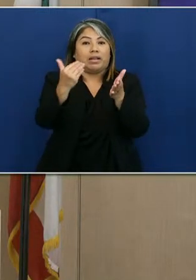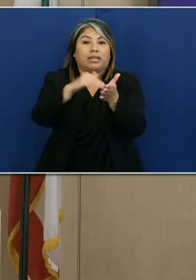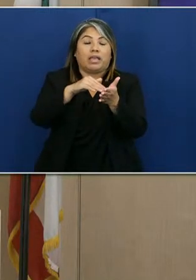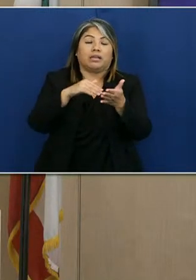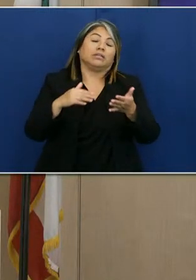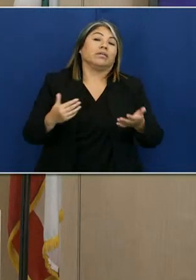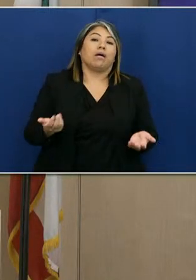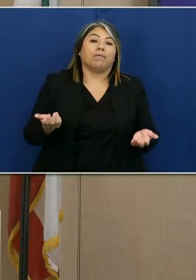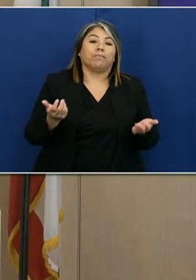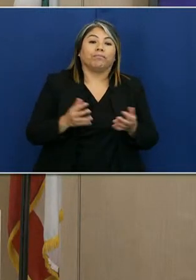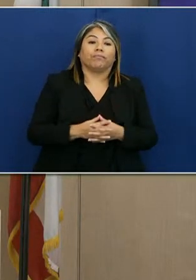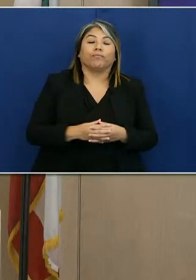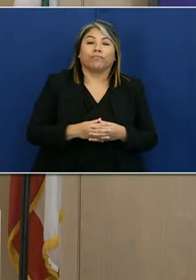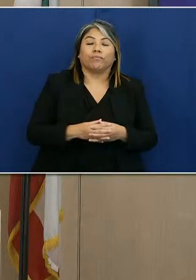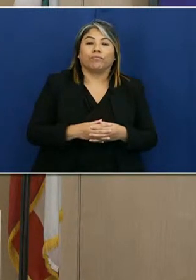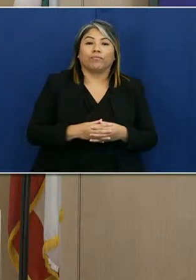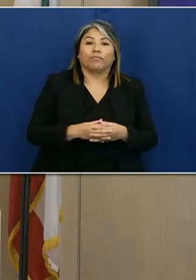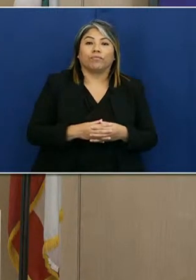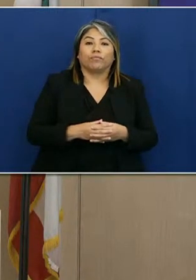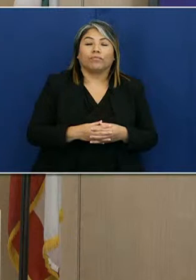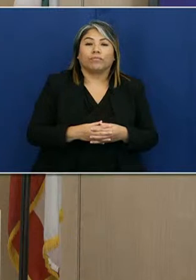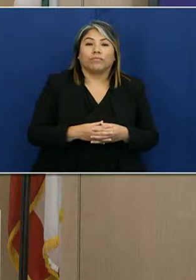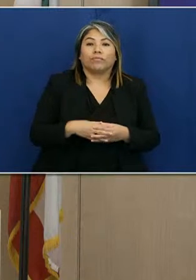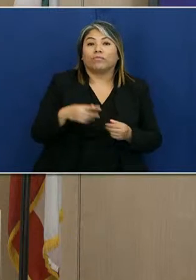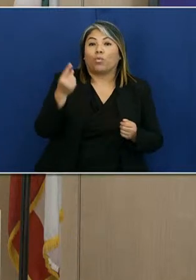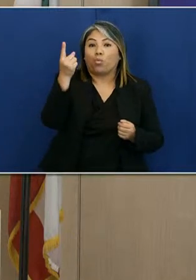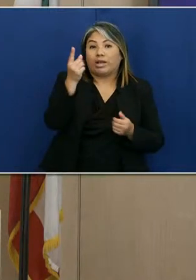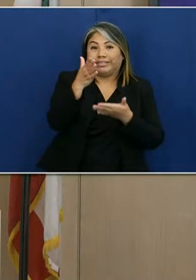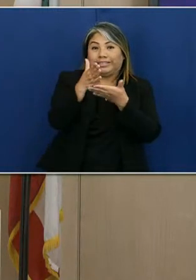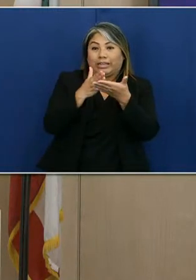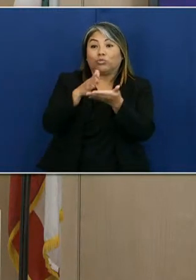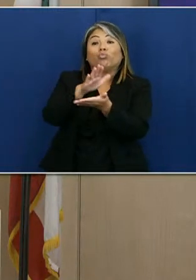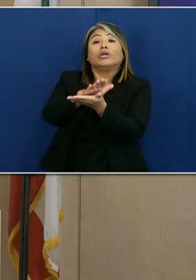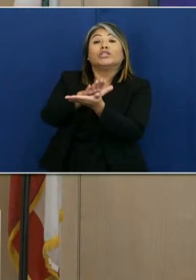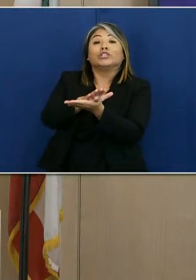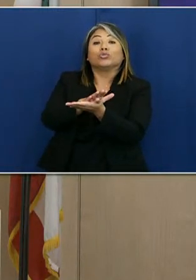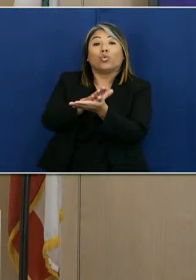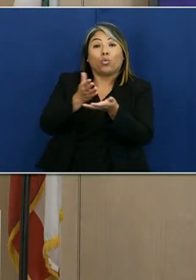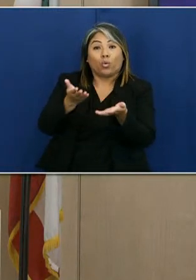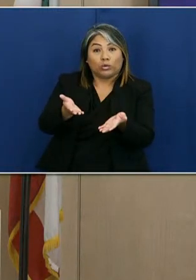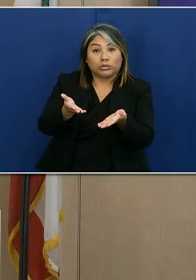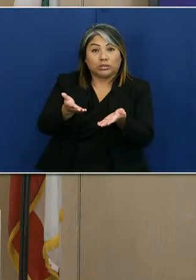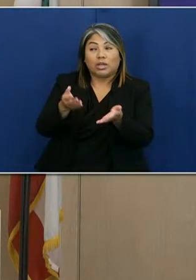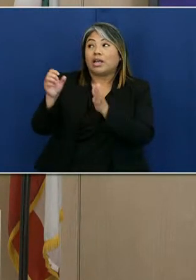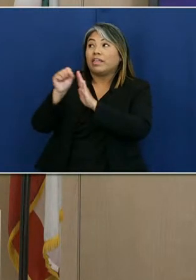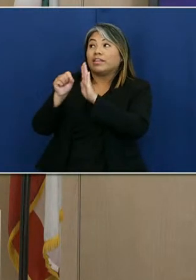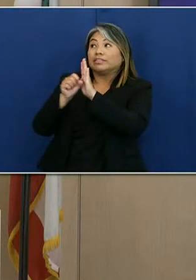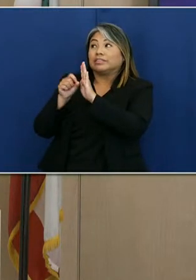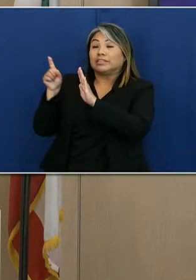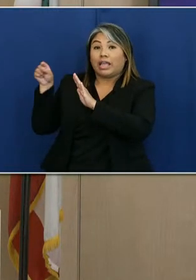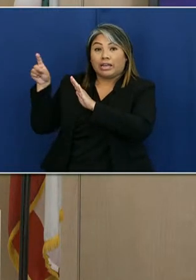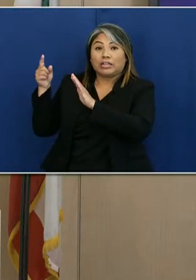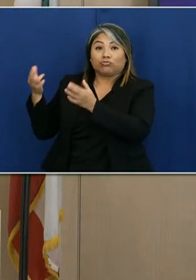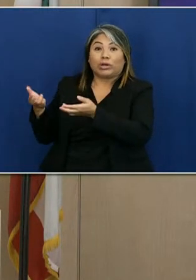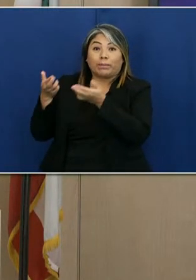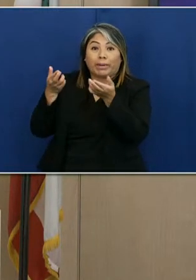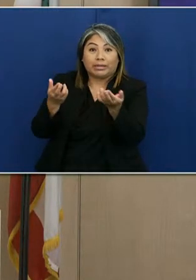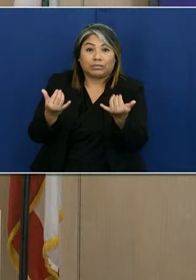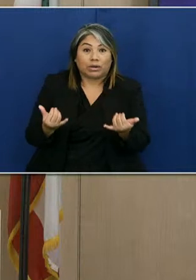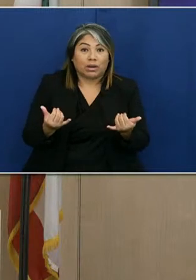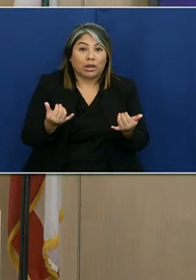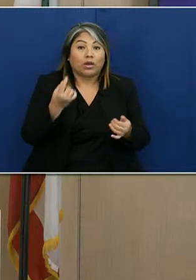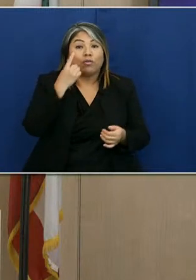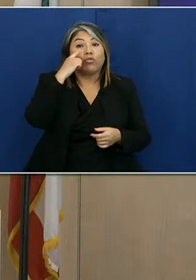again, the one sector, which is schools, that the state is currently recommending